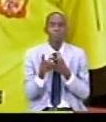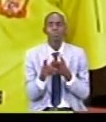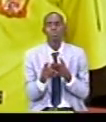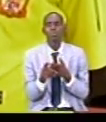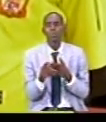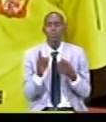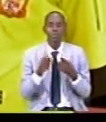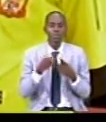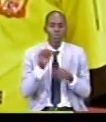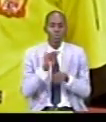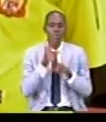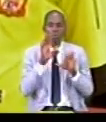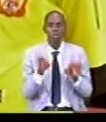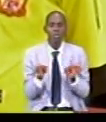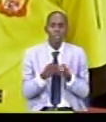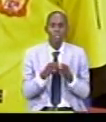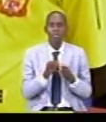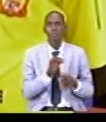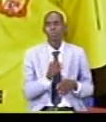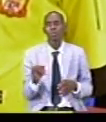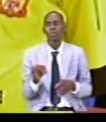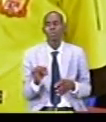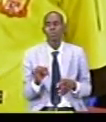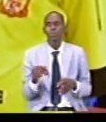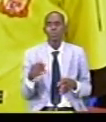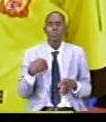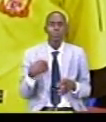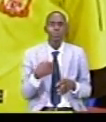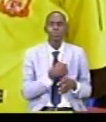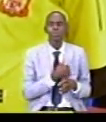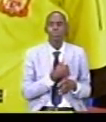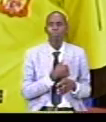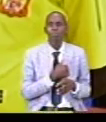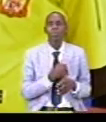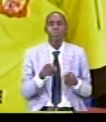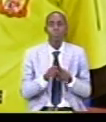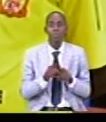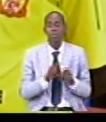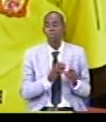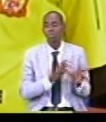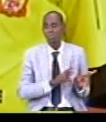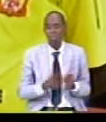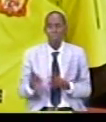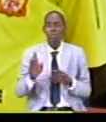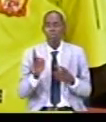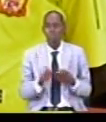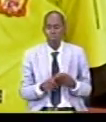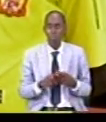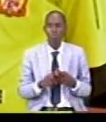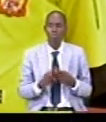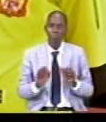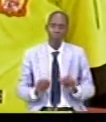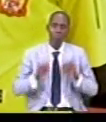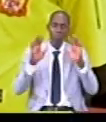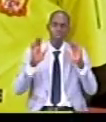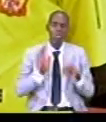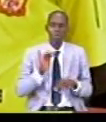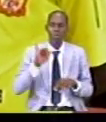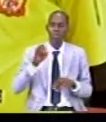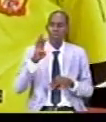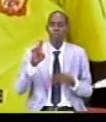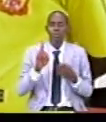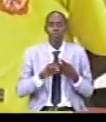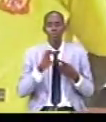meeting? Will we be prepared to sacrifice even our job to be at programs? Do we still have